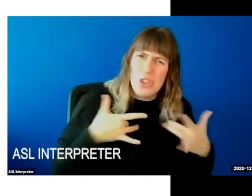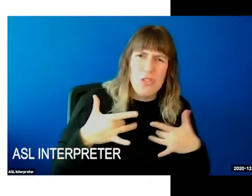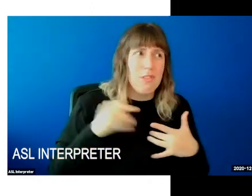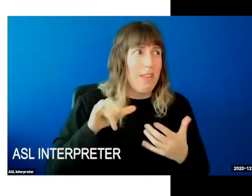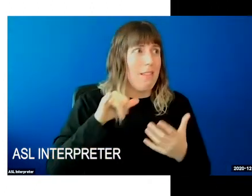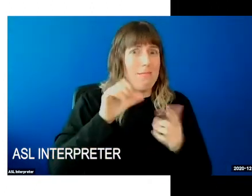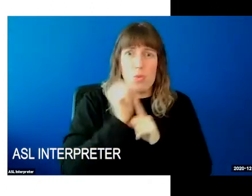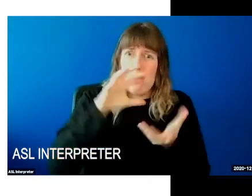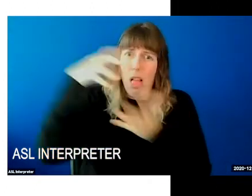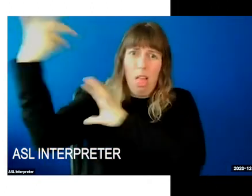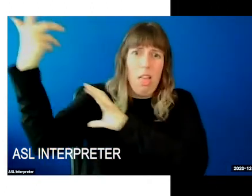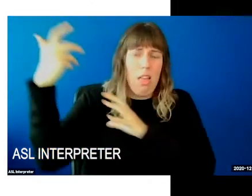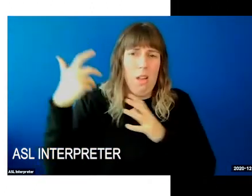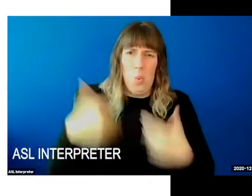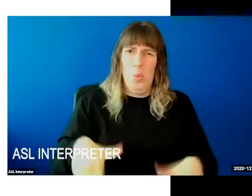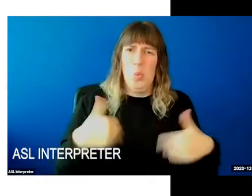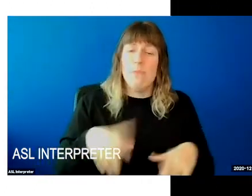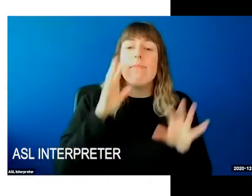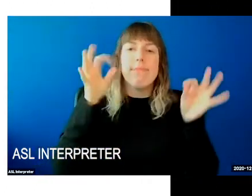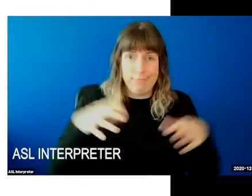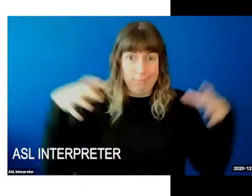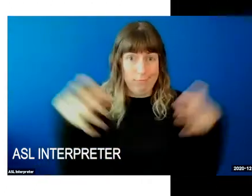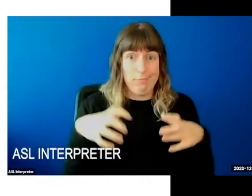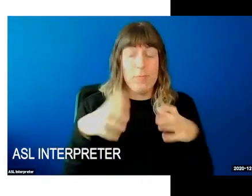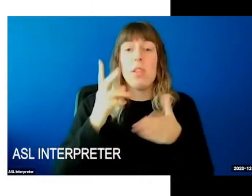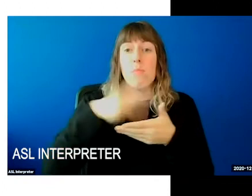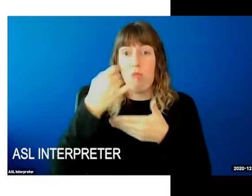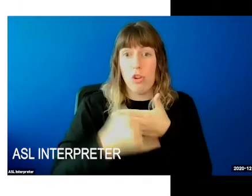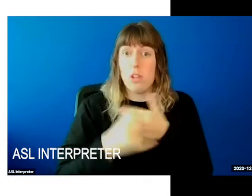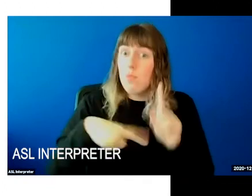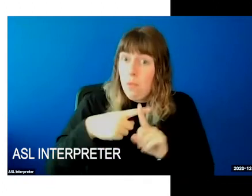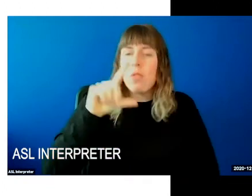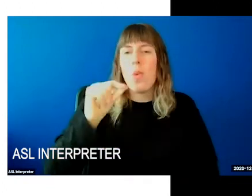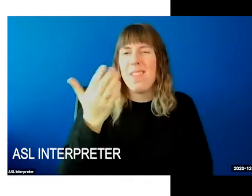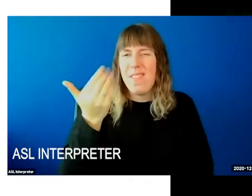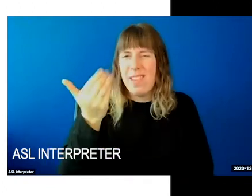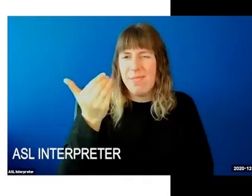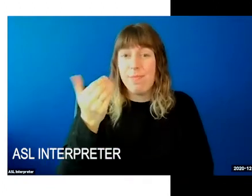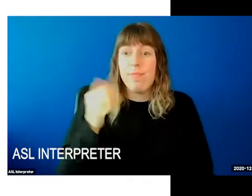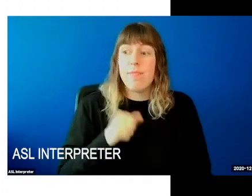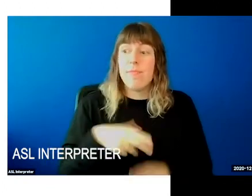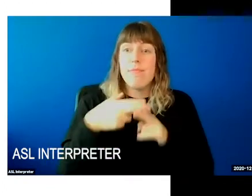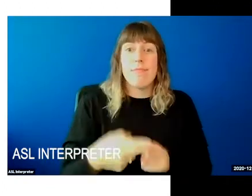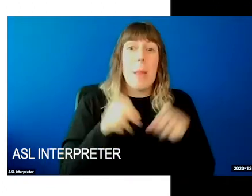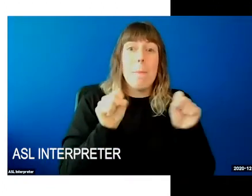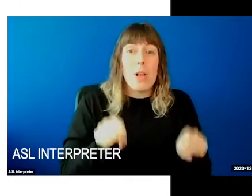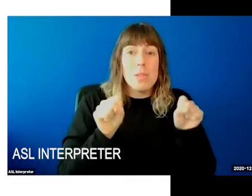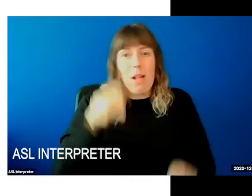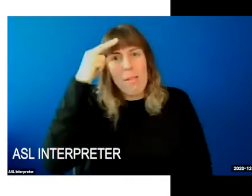situation decided to organize a project in early 2015. And the project's called Possible